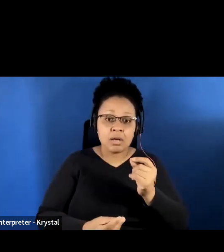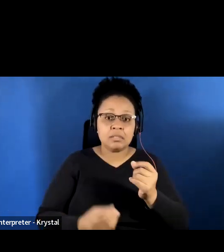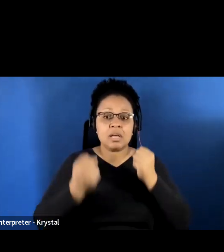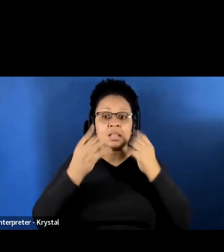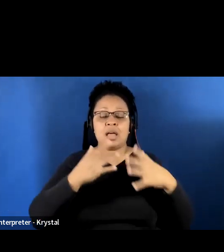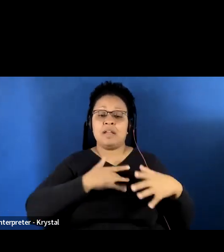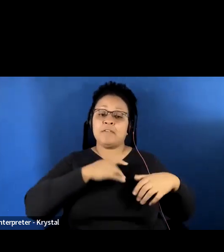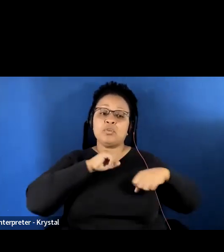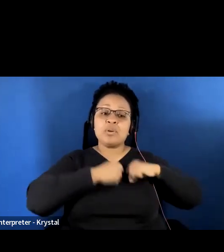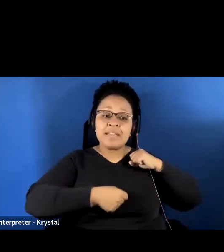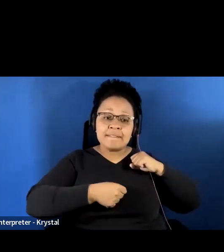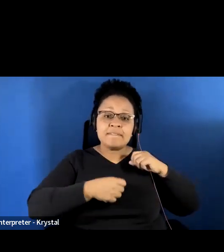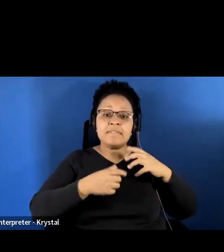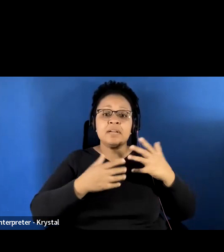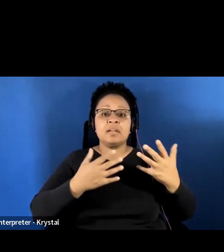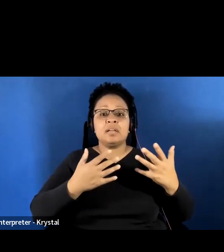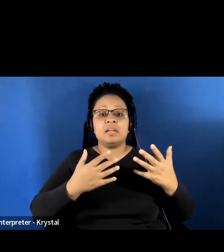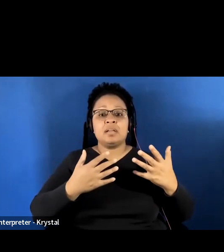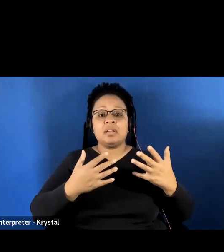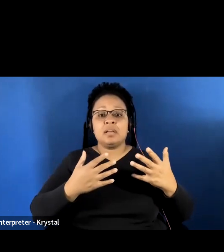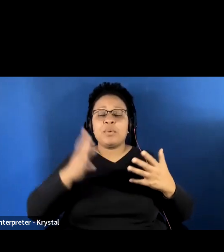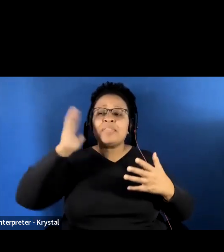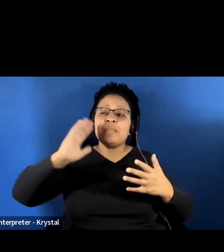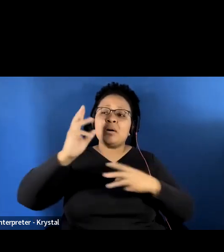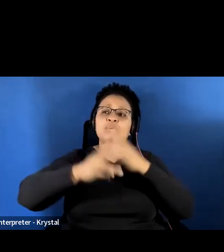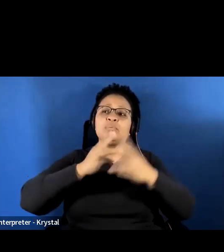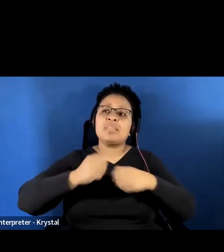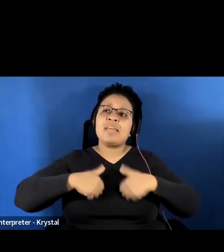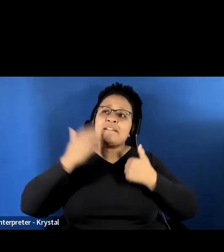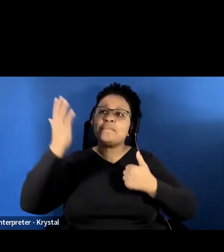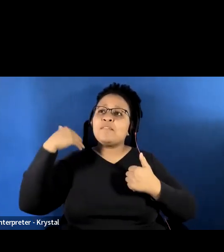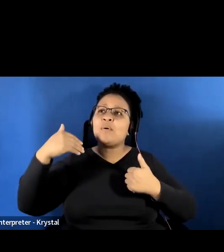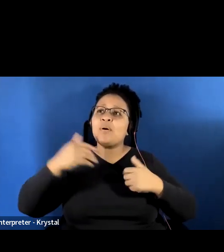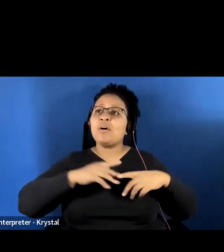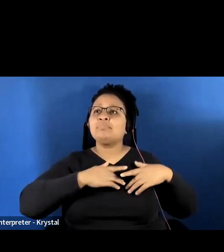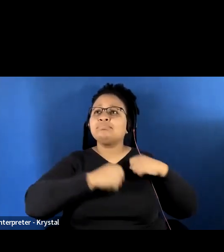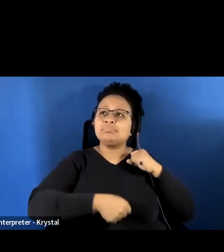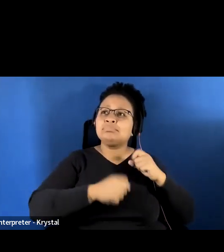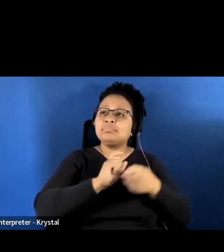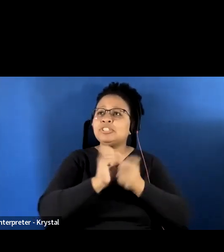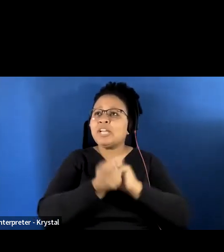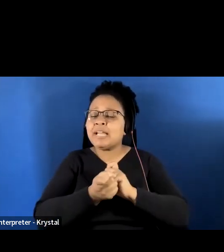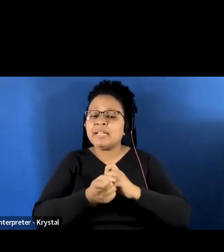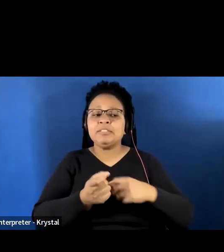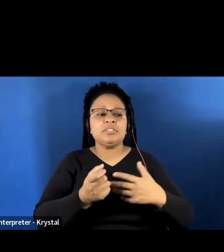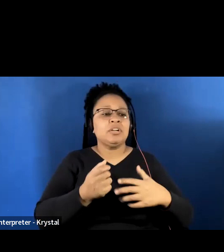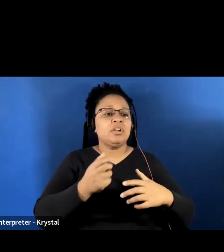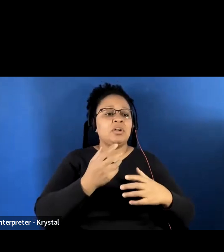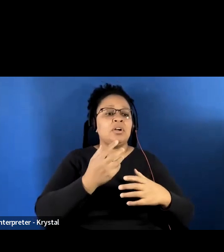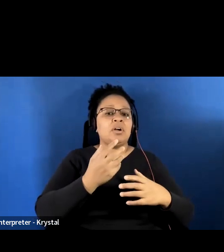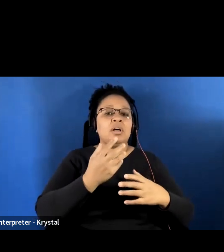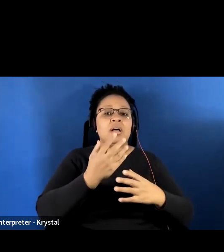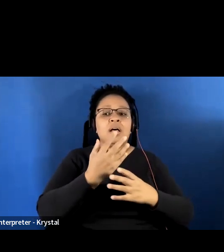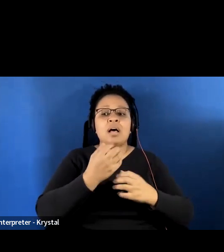grief, grief of how things used to be, grief from all the uncertainty, grief from loss